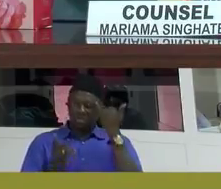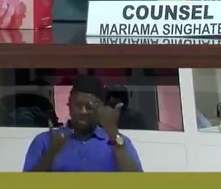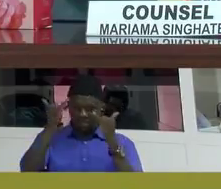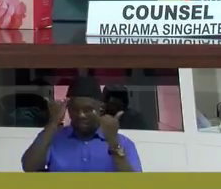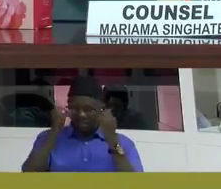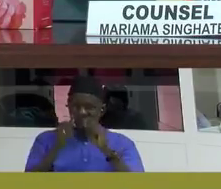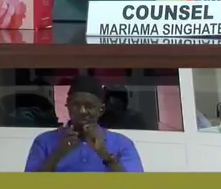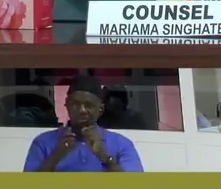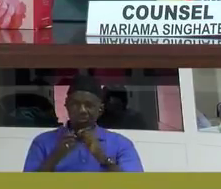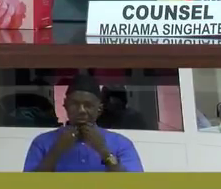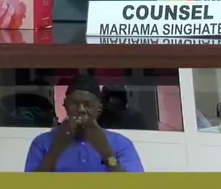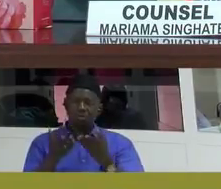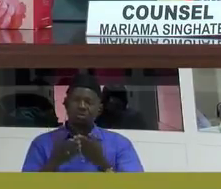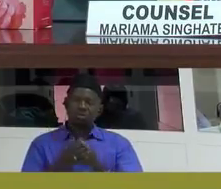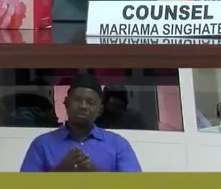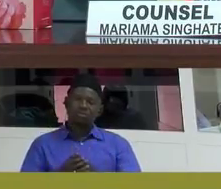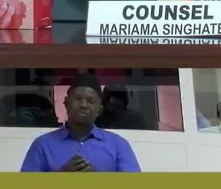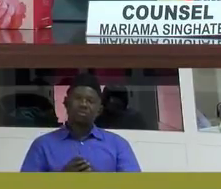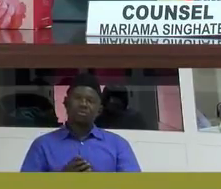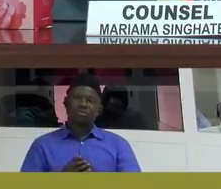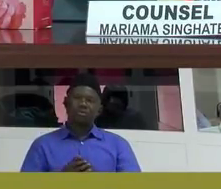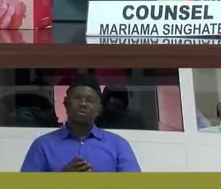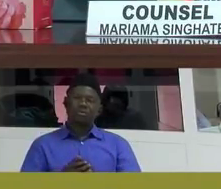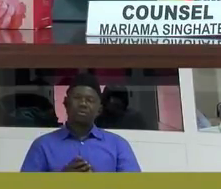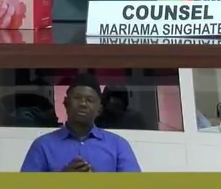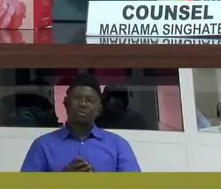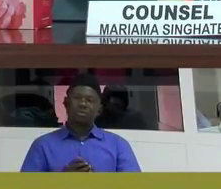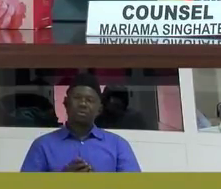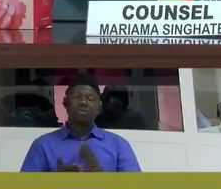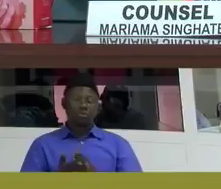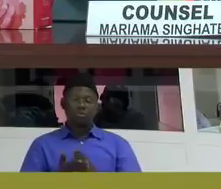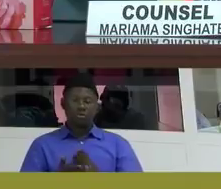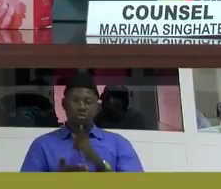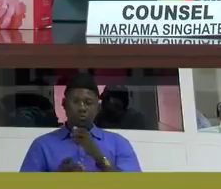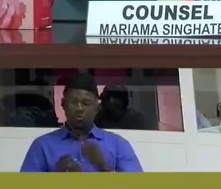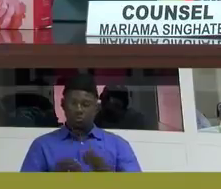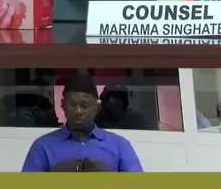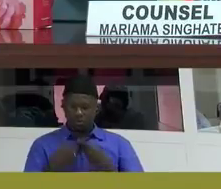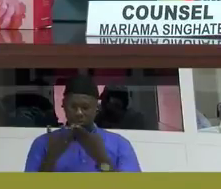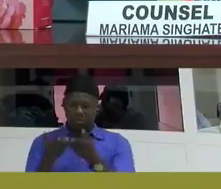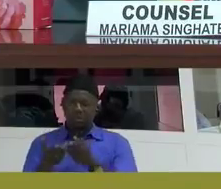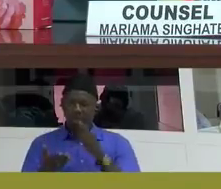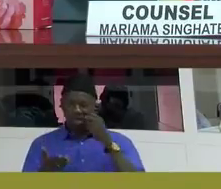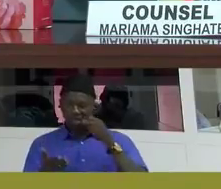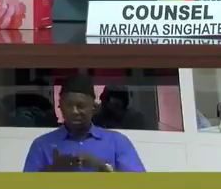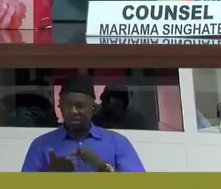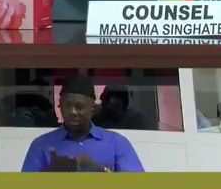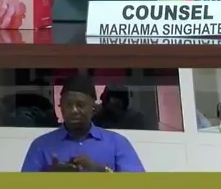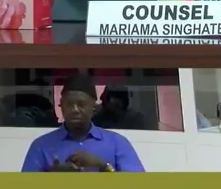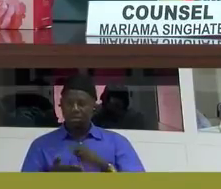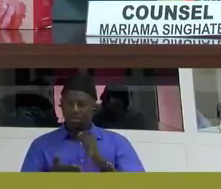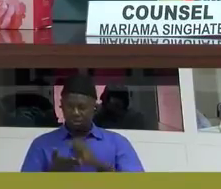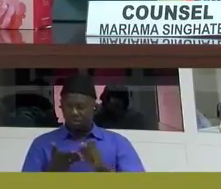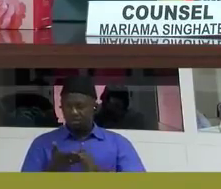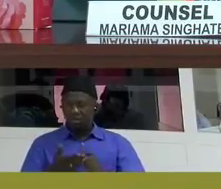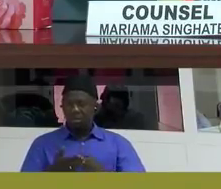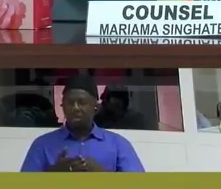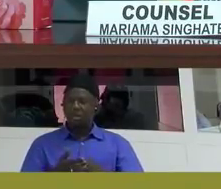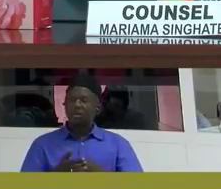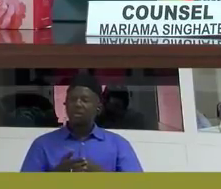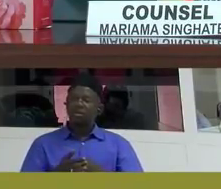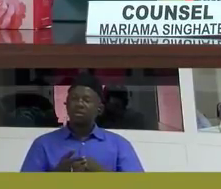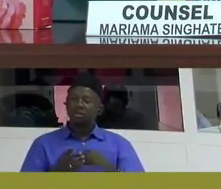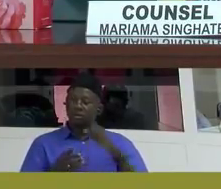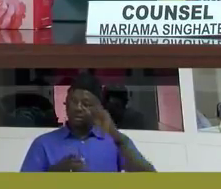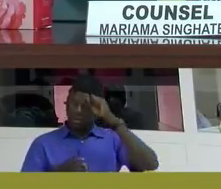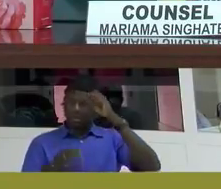you reproduced a letter written by State House, by Office of the President,